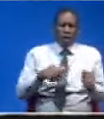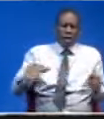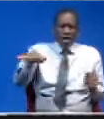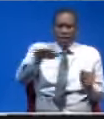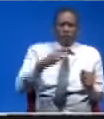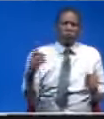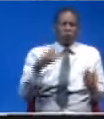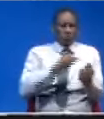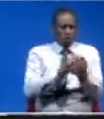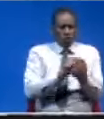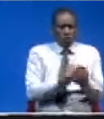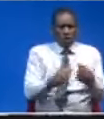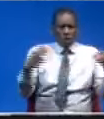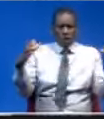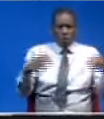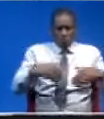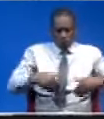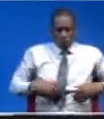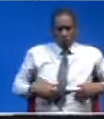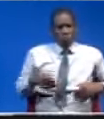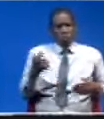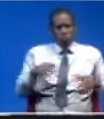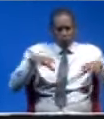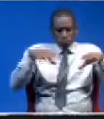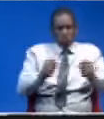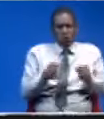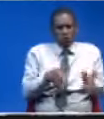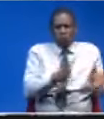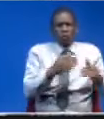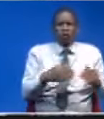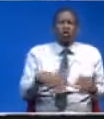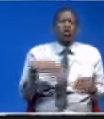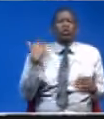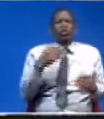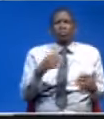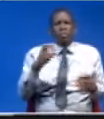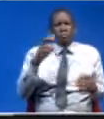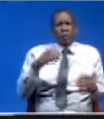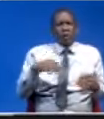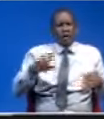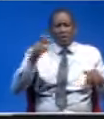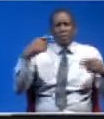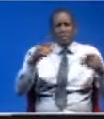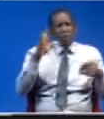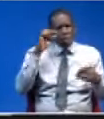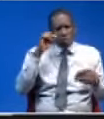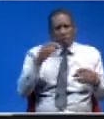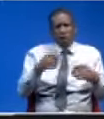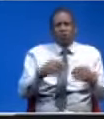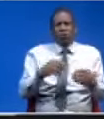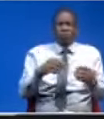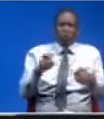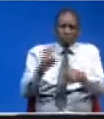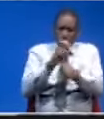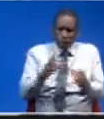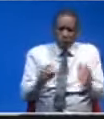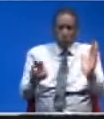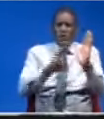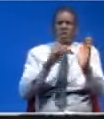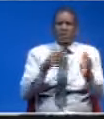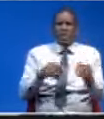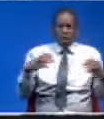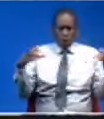Friday, this group of youth seized the opportunity to rob unsuspecting Kenyans in Mombasa. According to eyewitnesses, the gang moved as